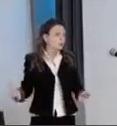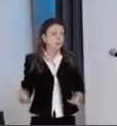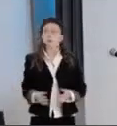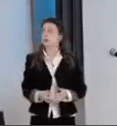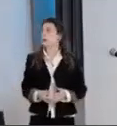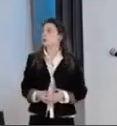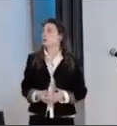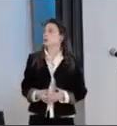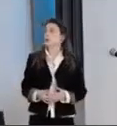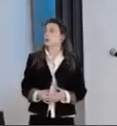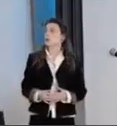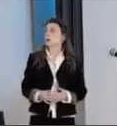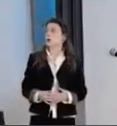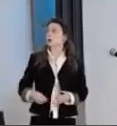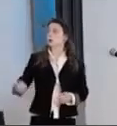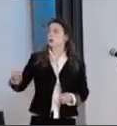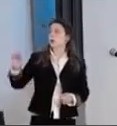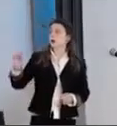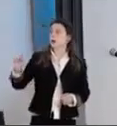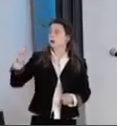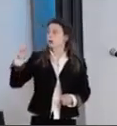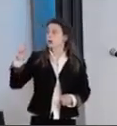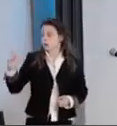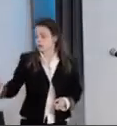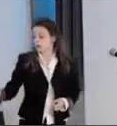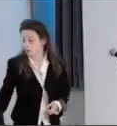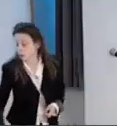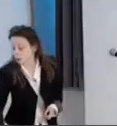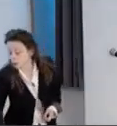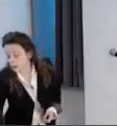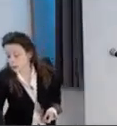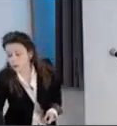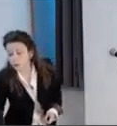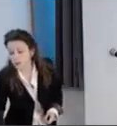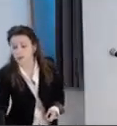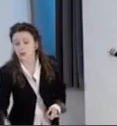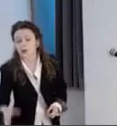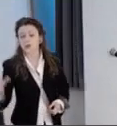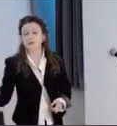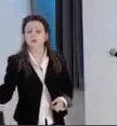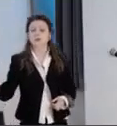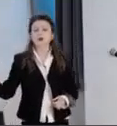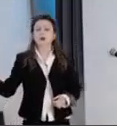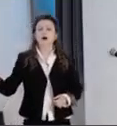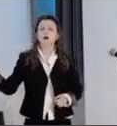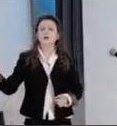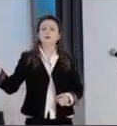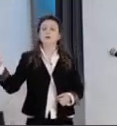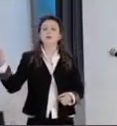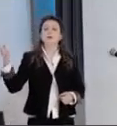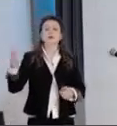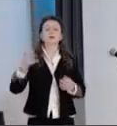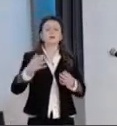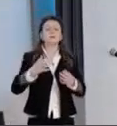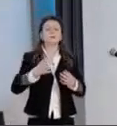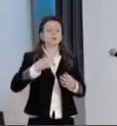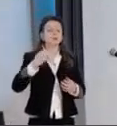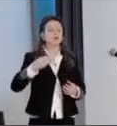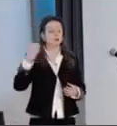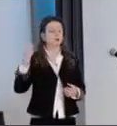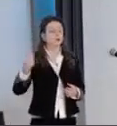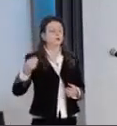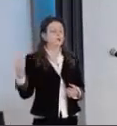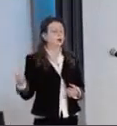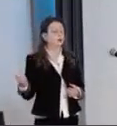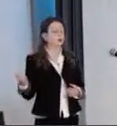aesthetically appreciate in nature, simply because if I started from more demanding views, such as Carlson's, the